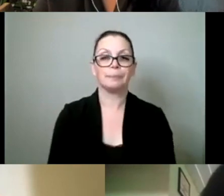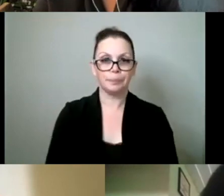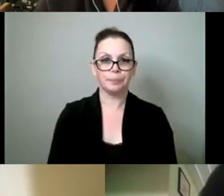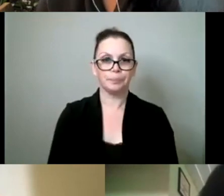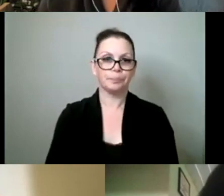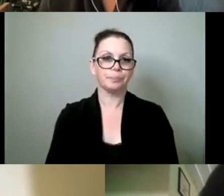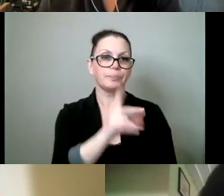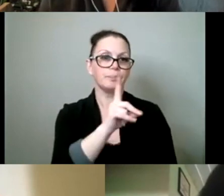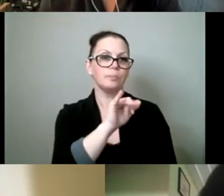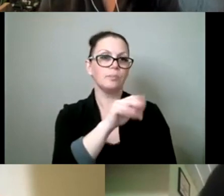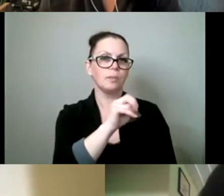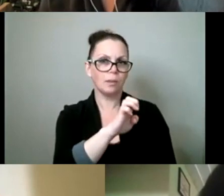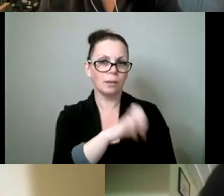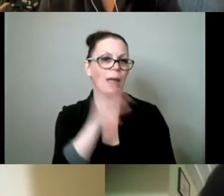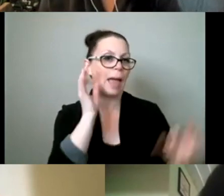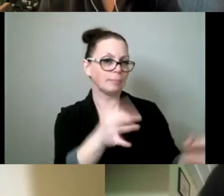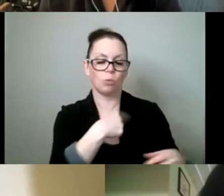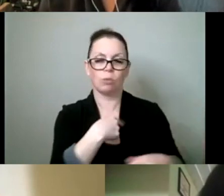Absolutely, I love that.